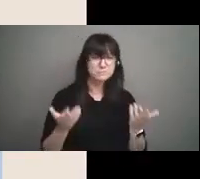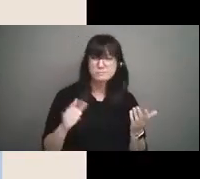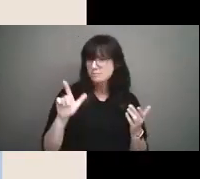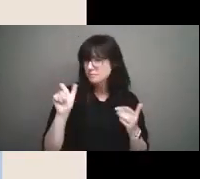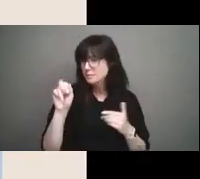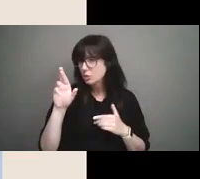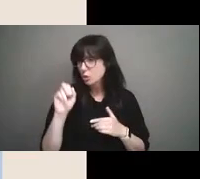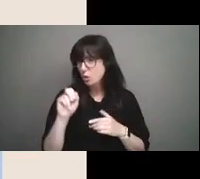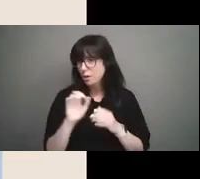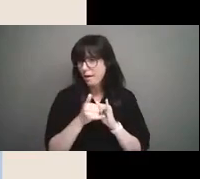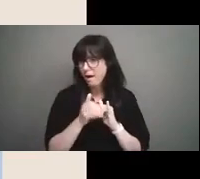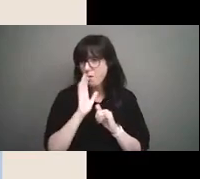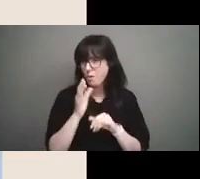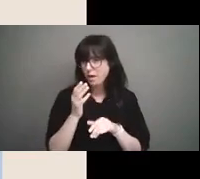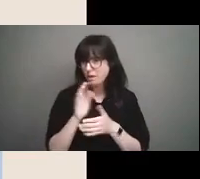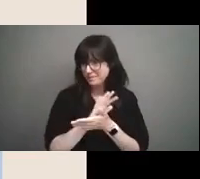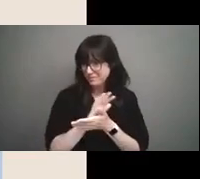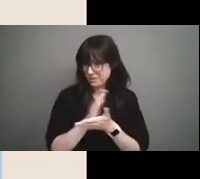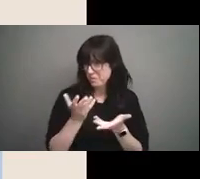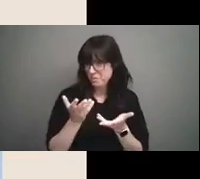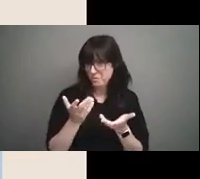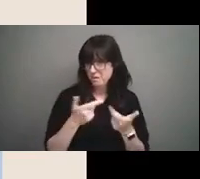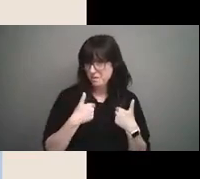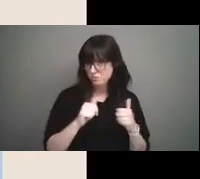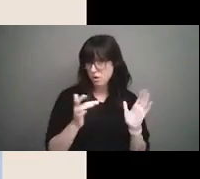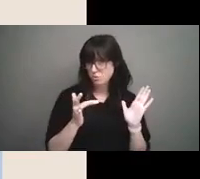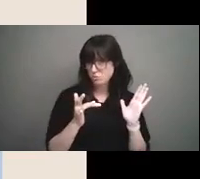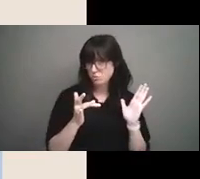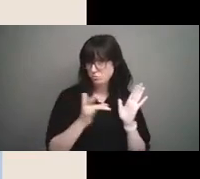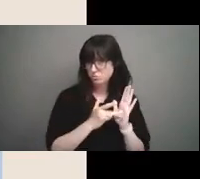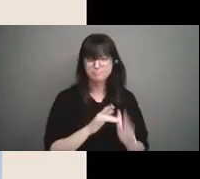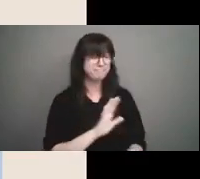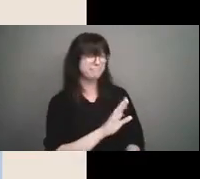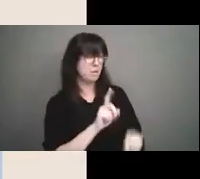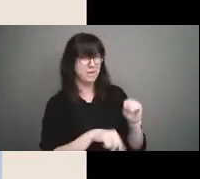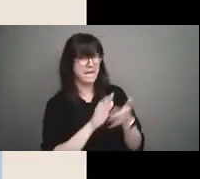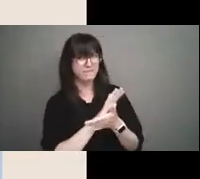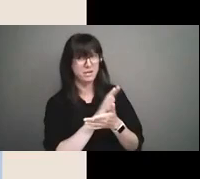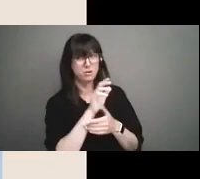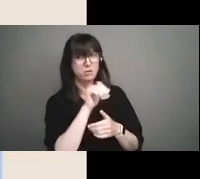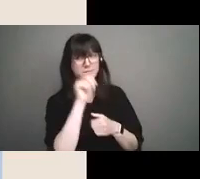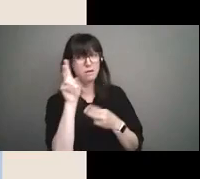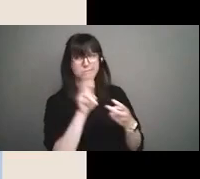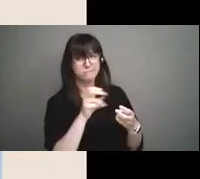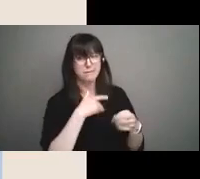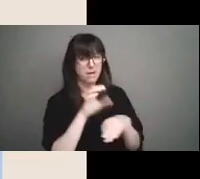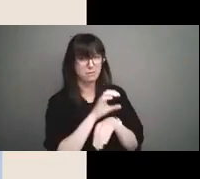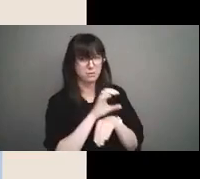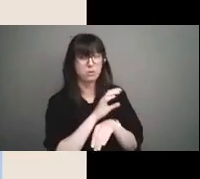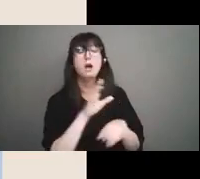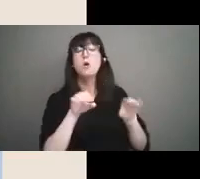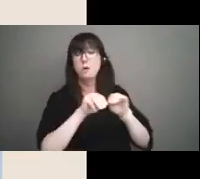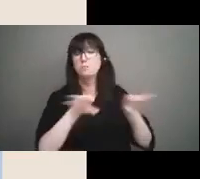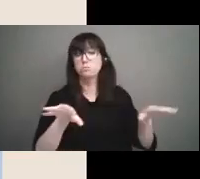going to do the video. Do you want me just to try? We won't be able to do it. It's not loaded on my computer. So we'll make it available